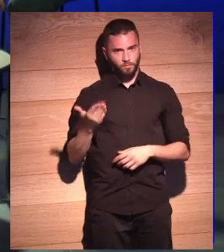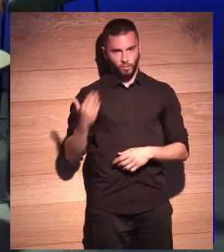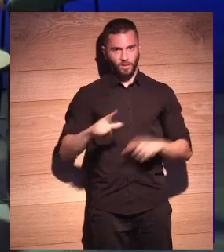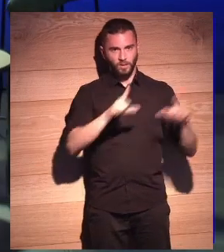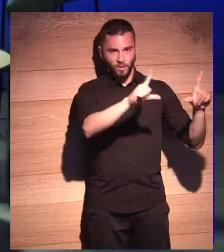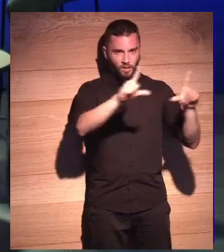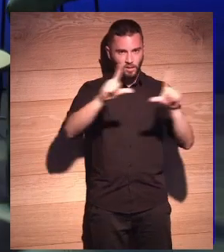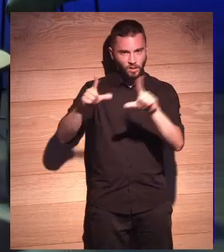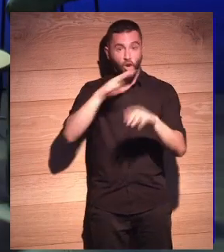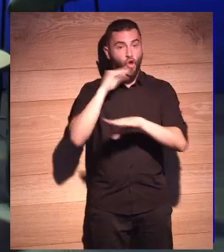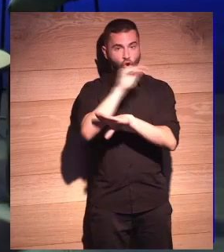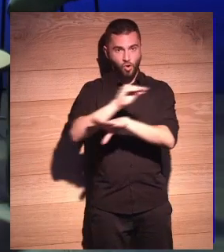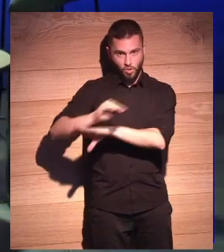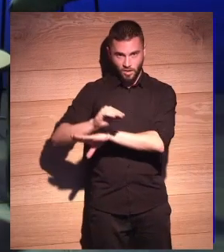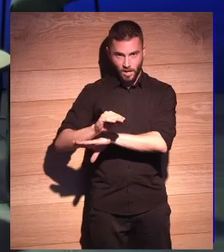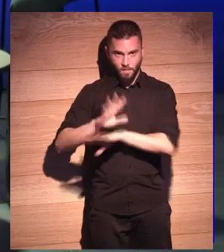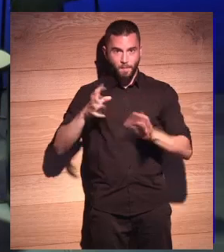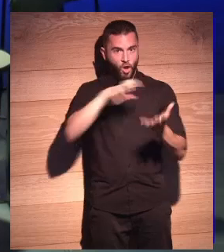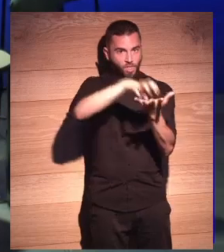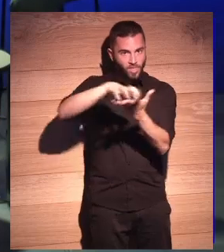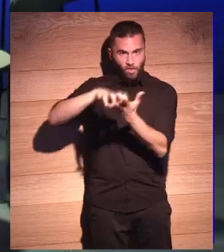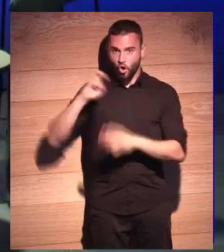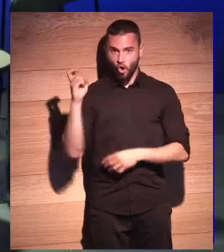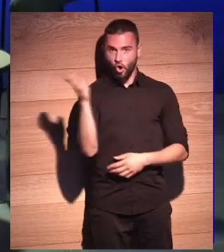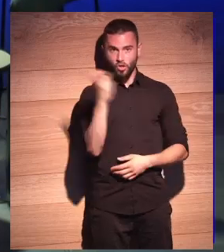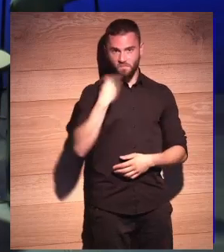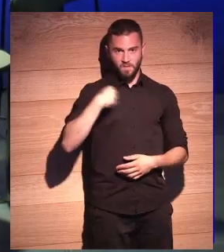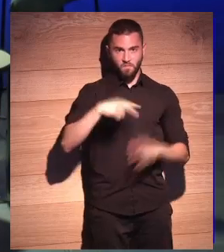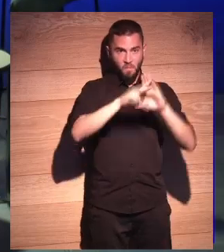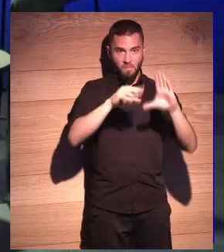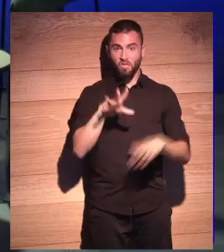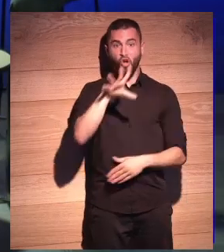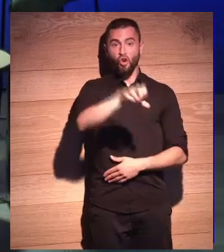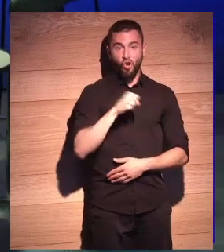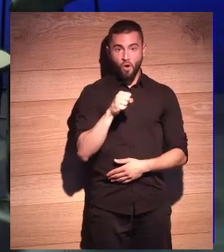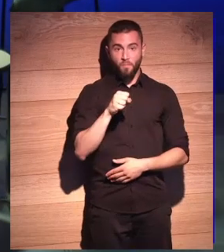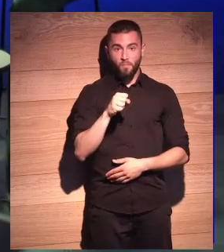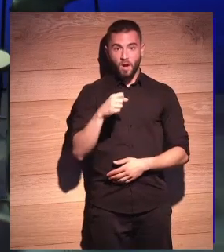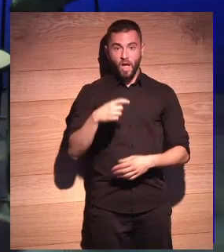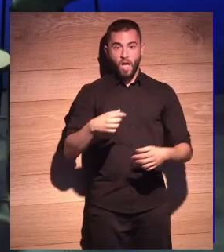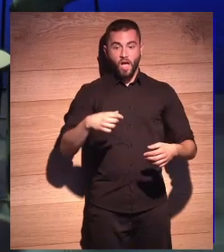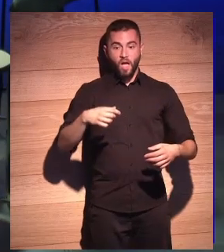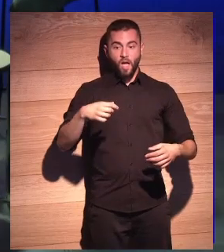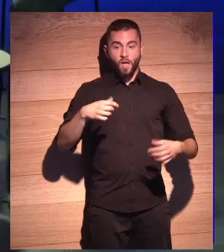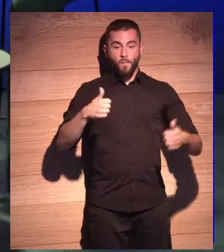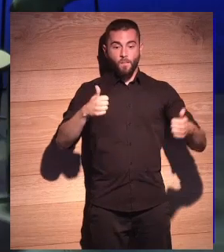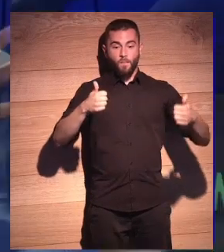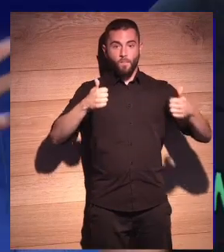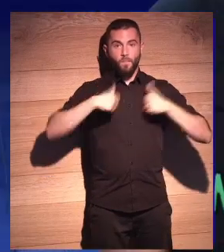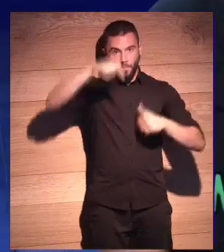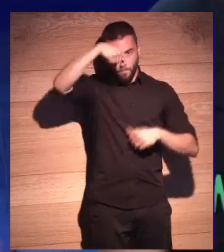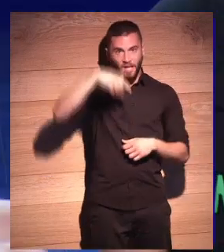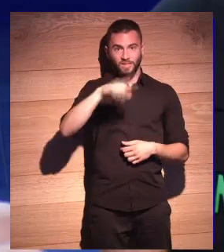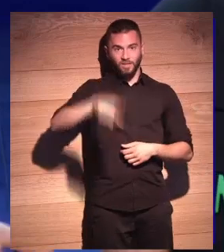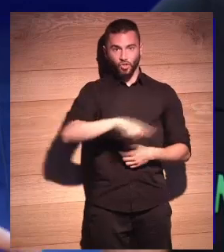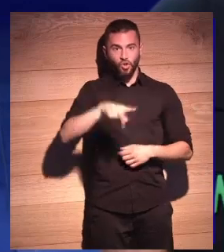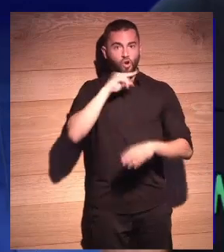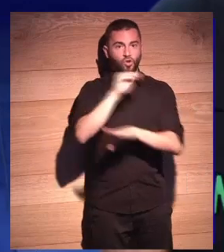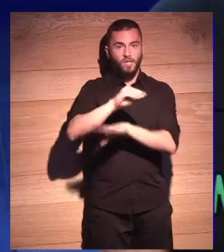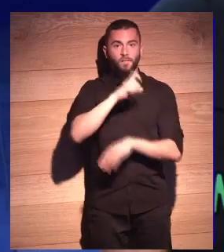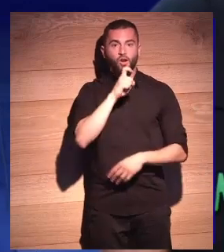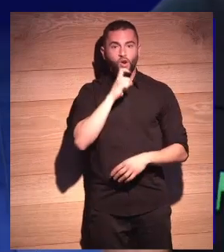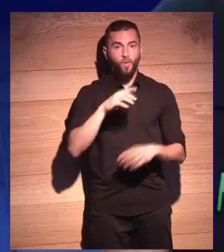decide to preserve that, which is a huge work. But many of the centers, the same thing. They buy a video, they don't know if you give them a master or not. You don't know